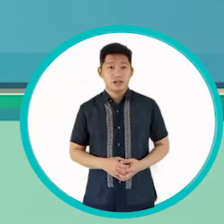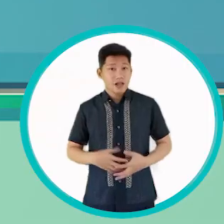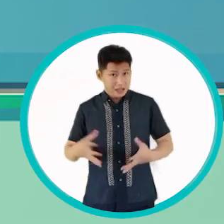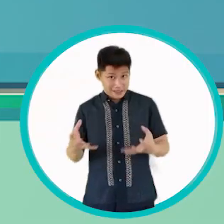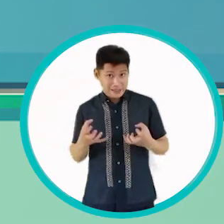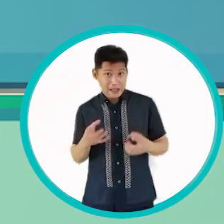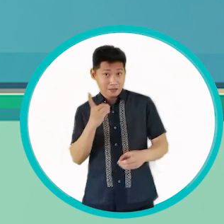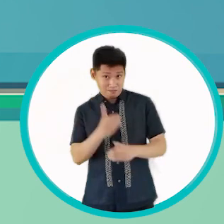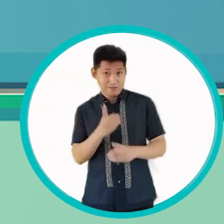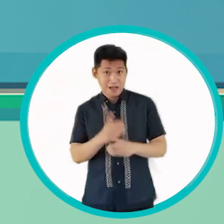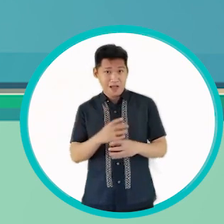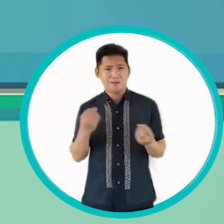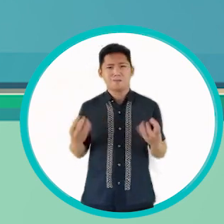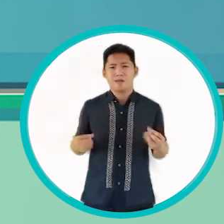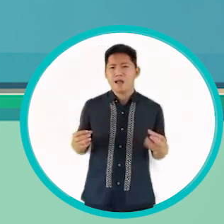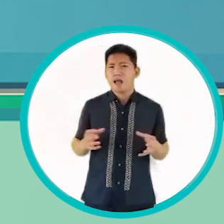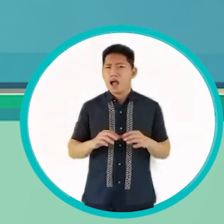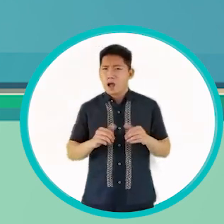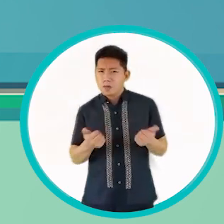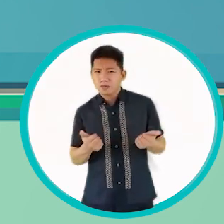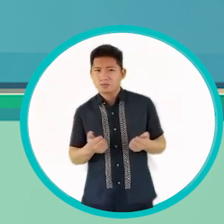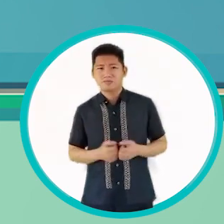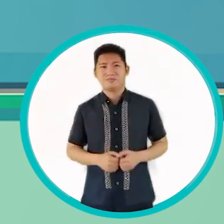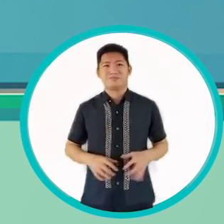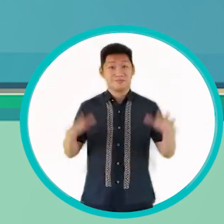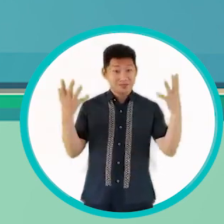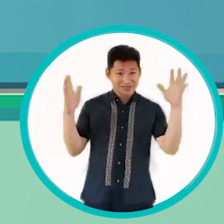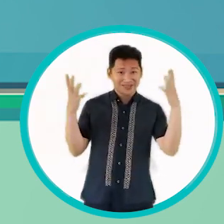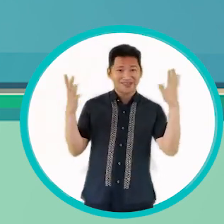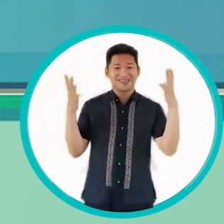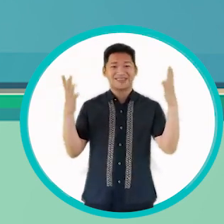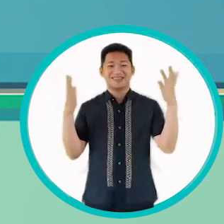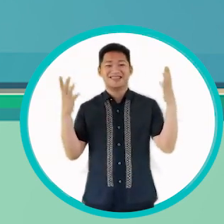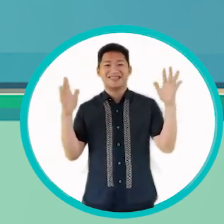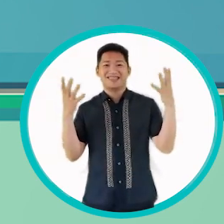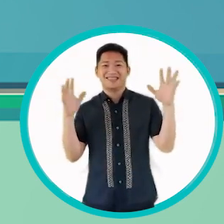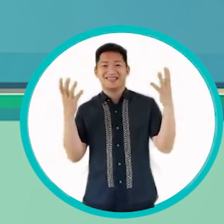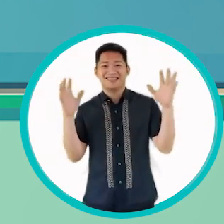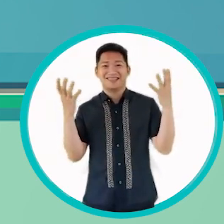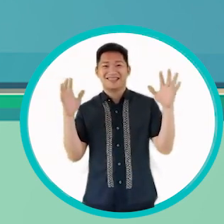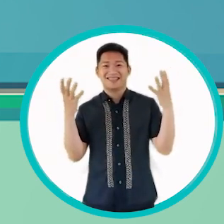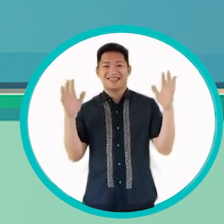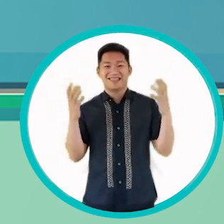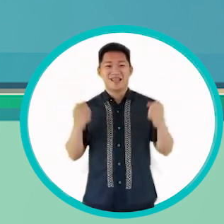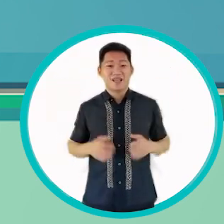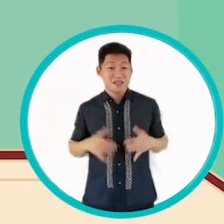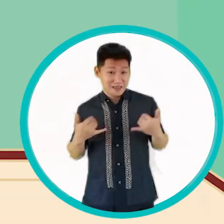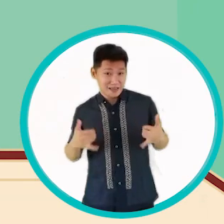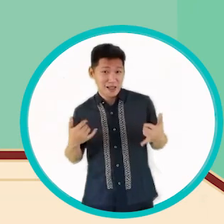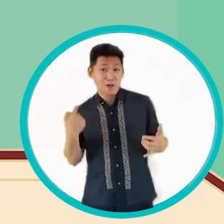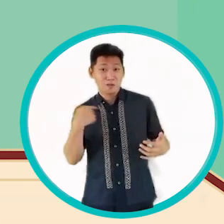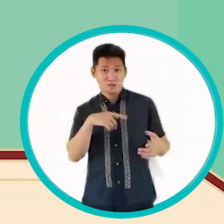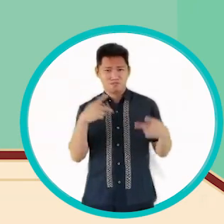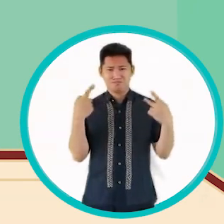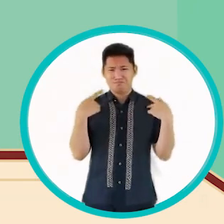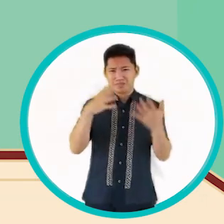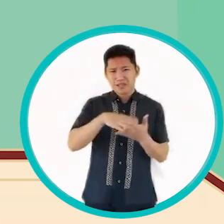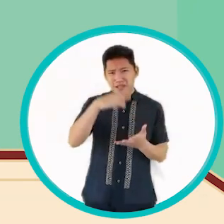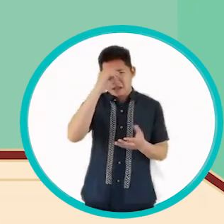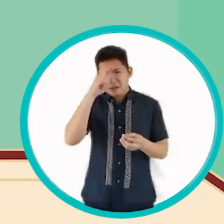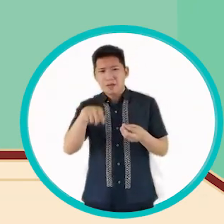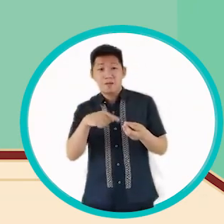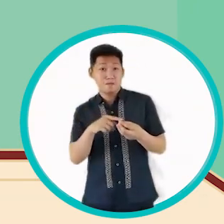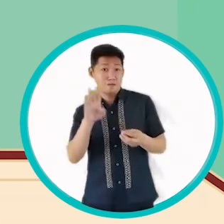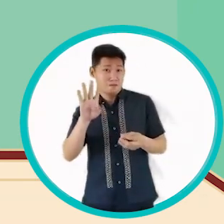How many of you got the perfect score? 5 claps for job well done! Today, we